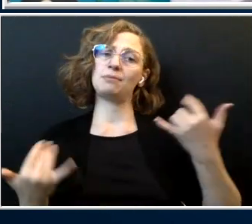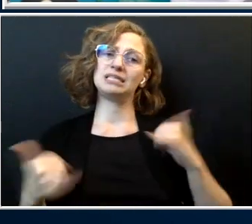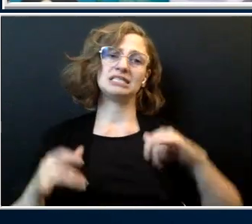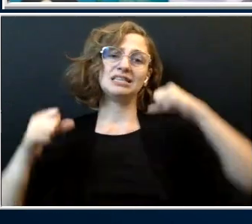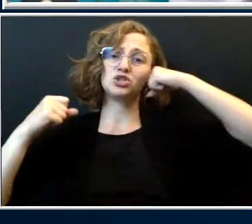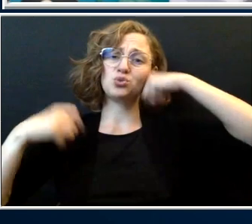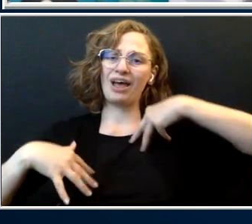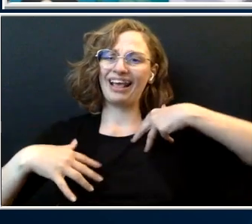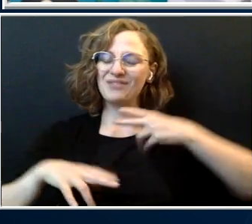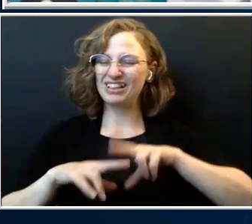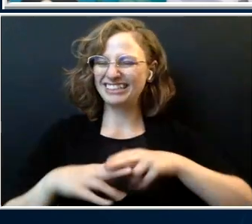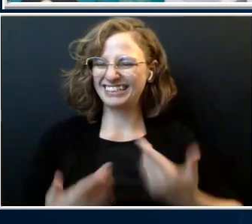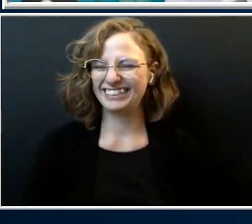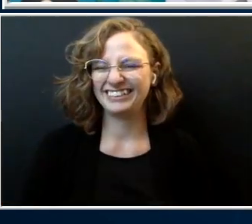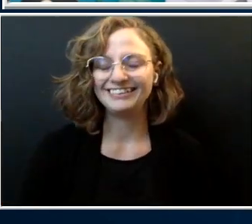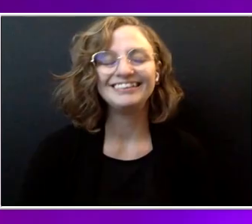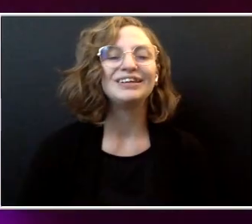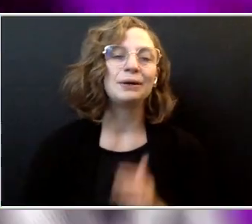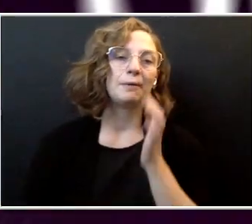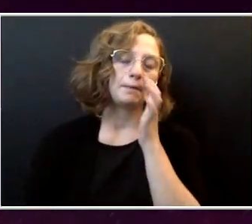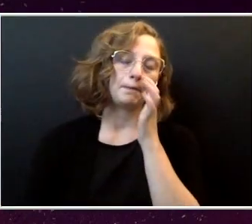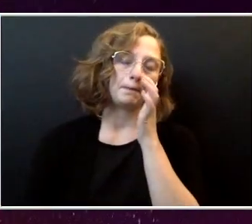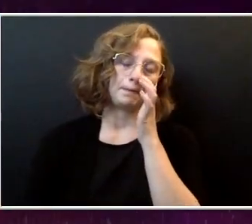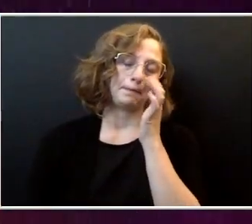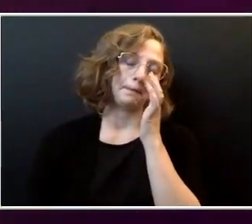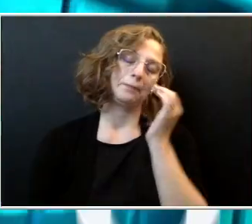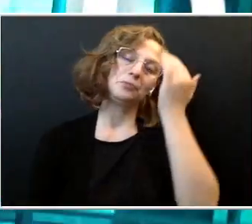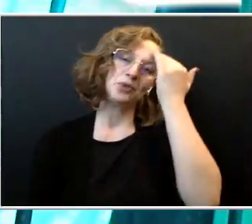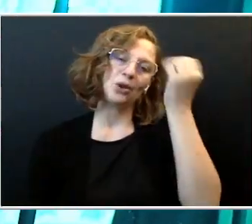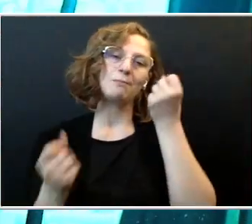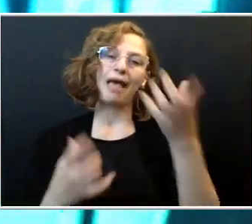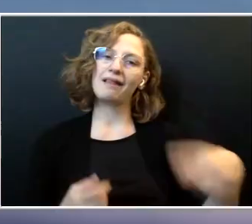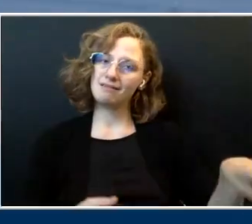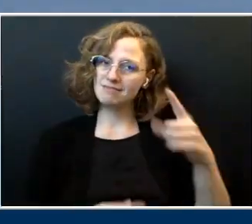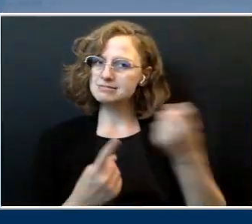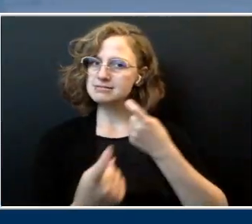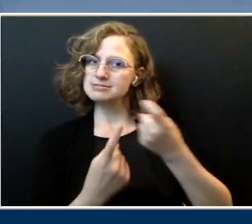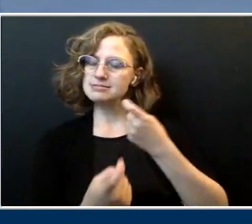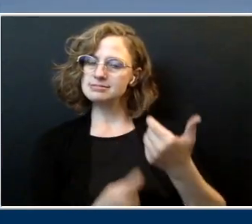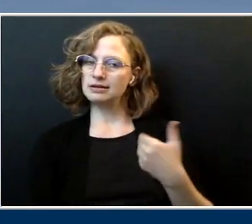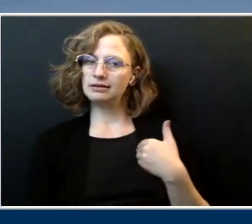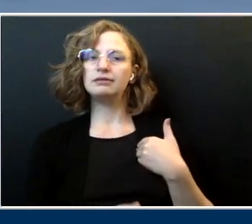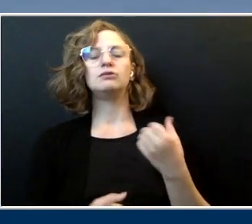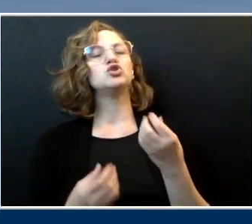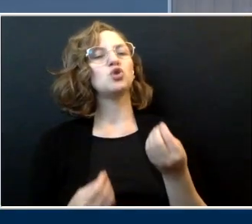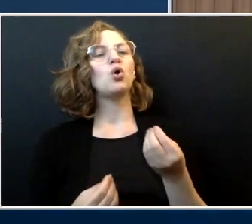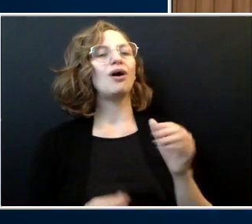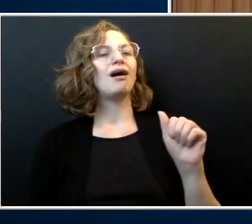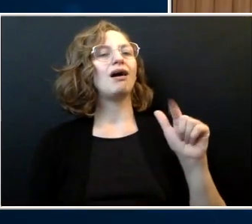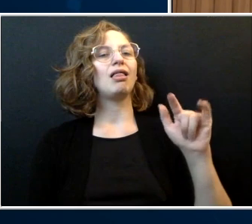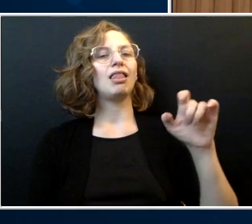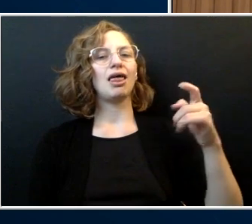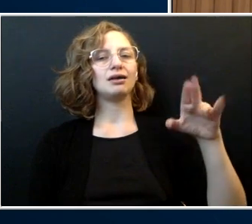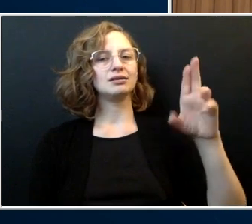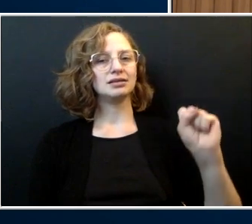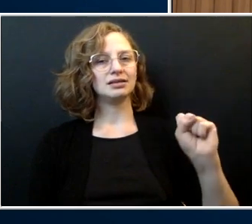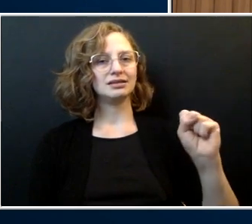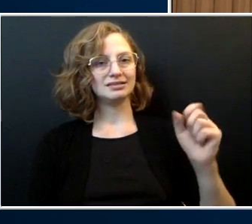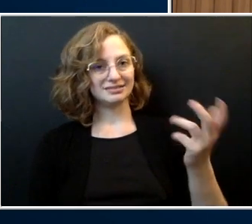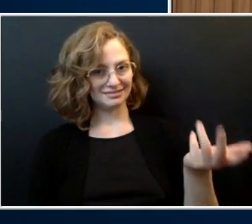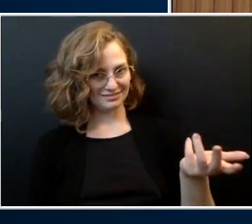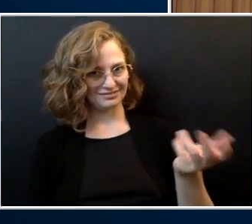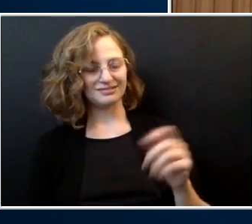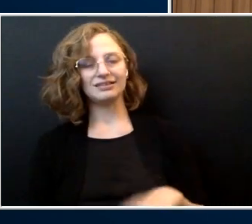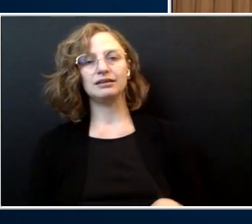Okay, we know many of you have questions. Let's head to Studio B with Alexis. All right, Alexis, you're up. Good morning. And by the way,